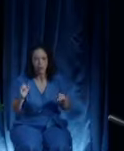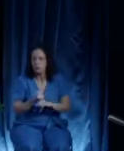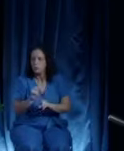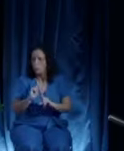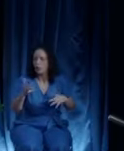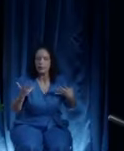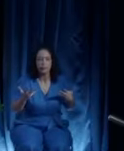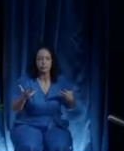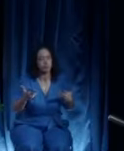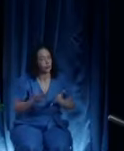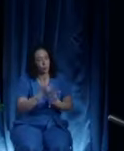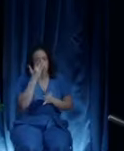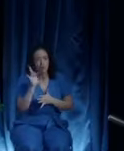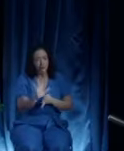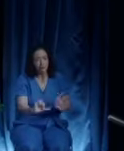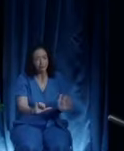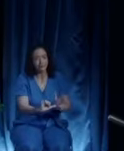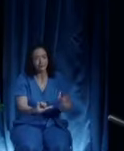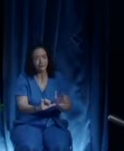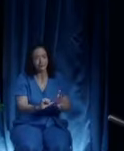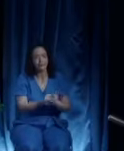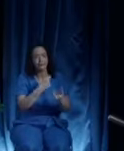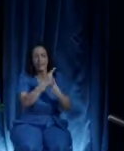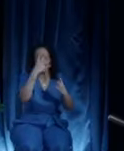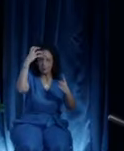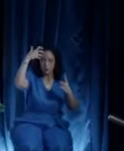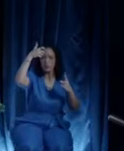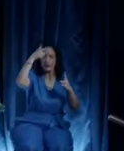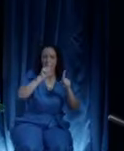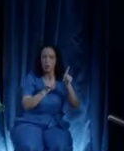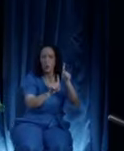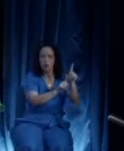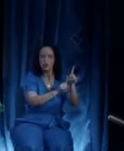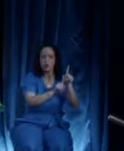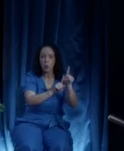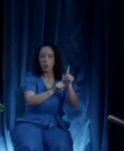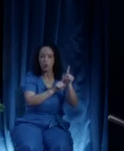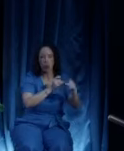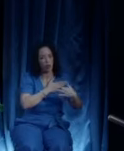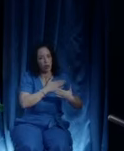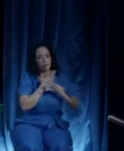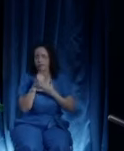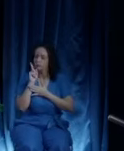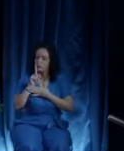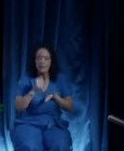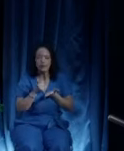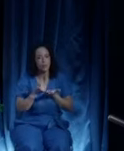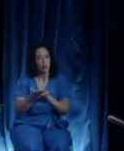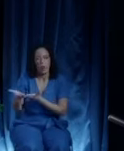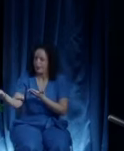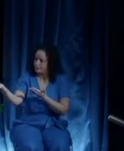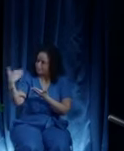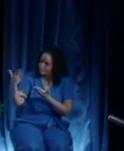is tricky, because as you would expect, each queen consort likes to bring in ladies-in-waiting who are her own friends and